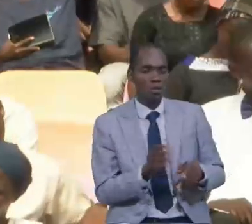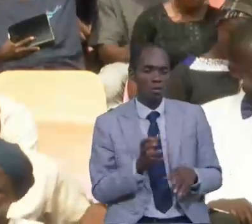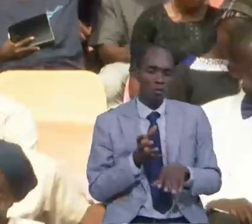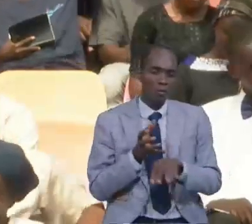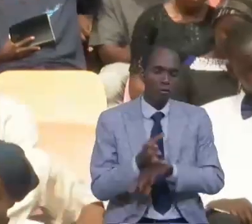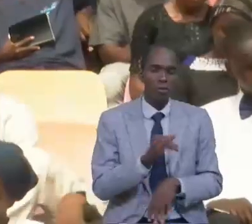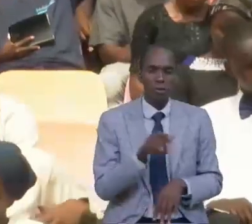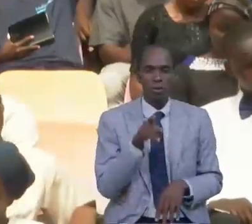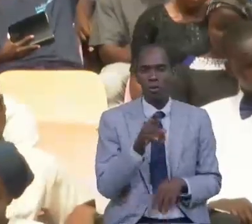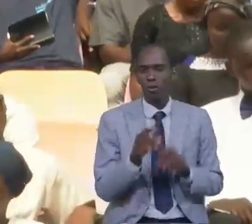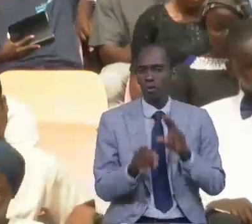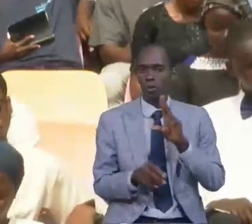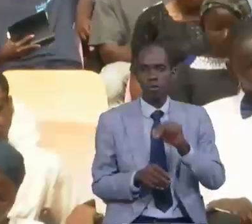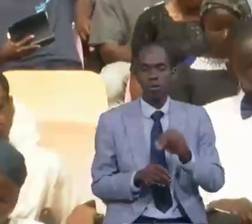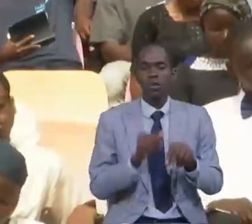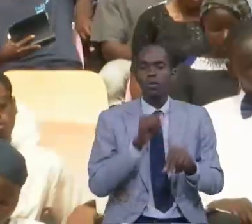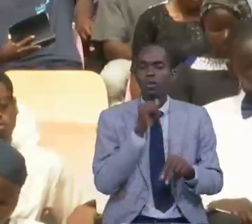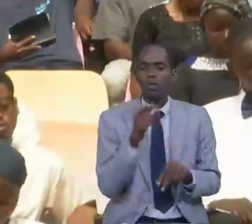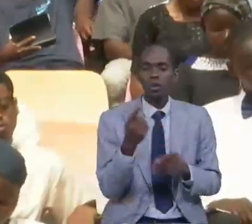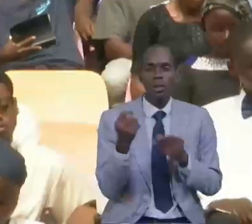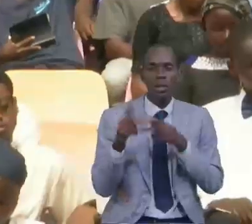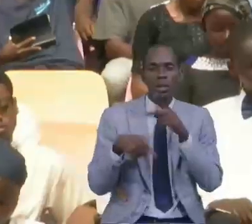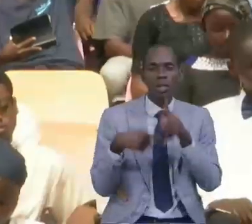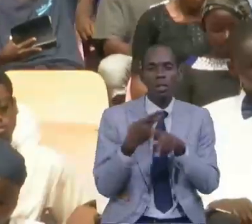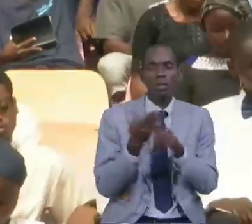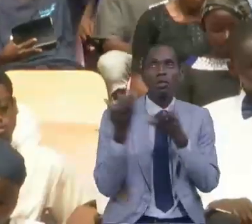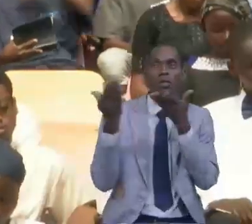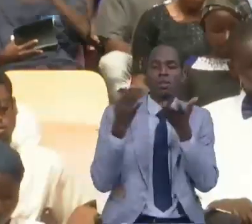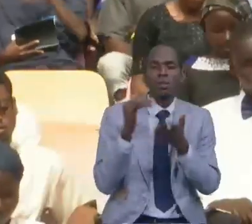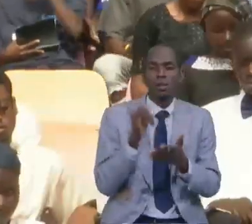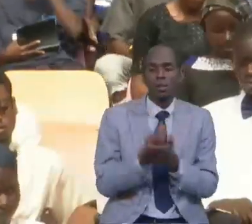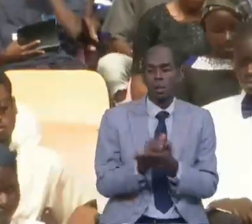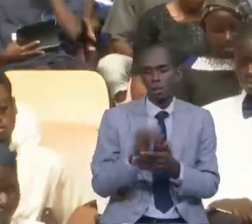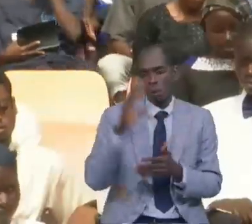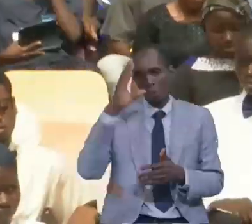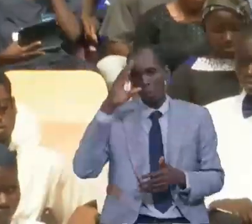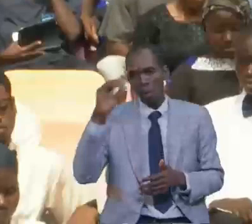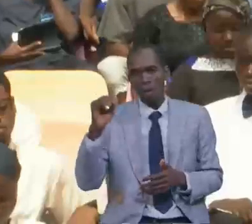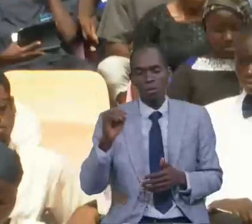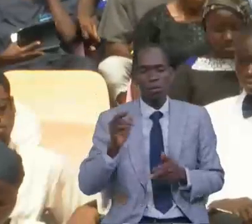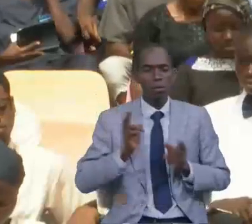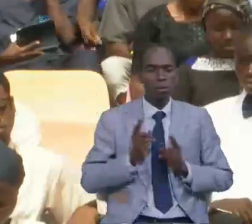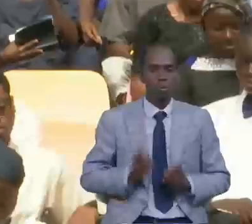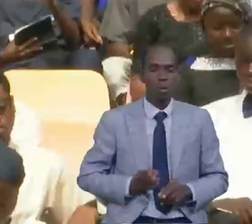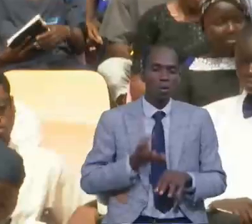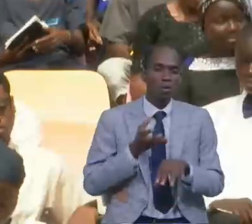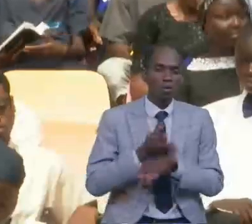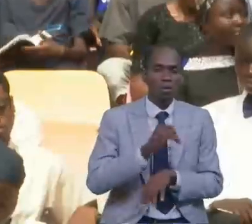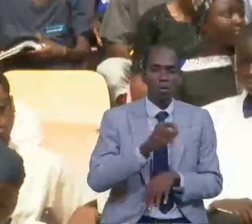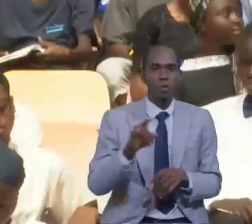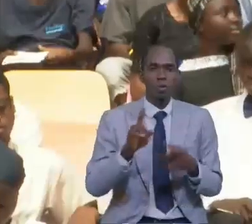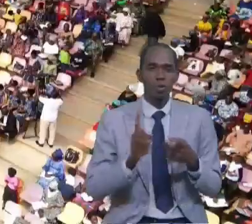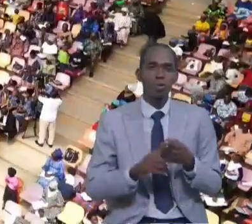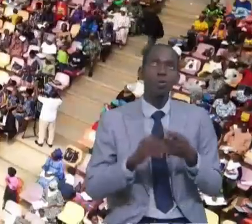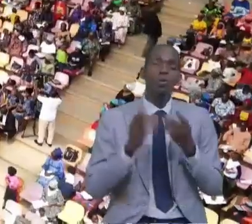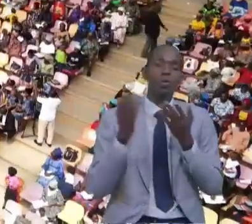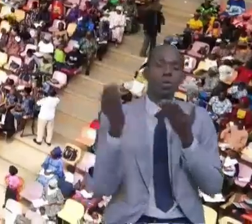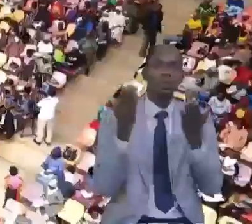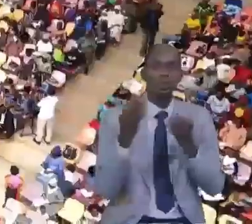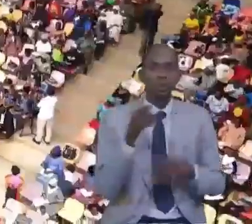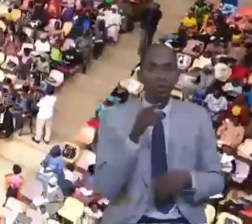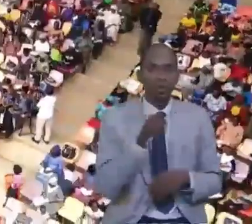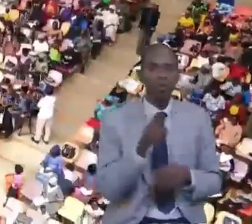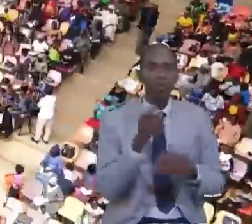to serve. You serve because the Lord that lives and abides in you.